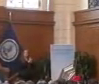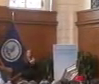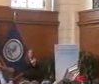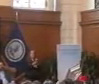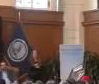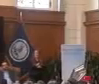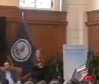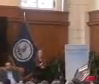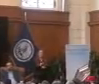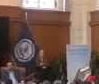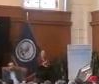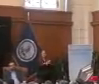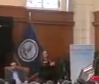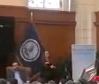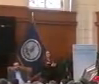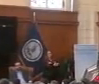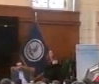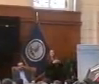example tonight.